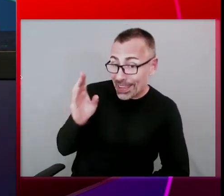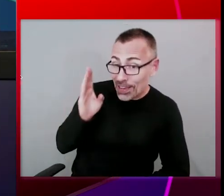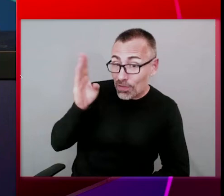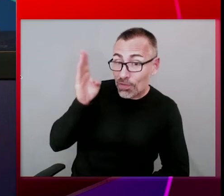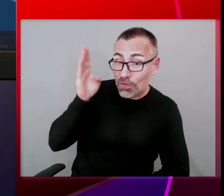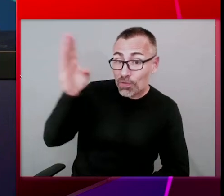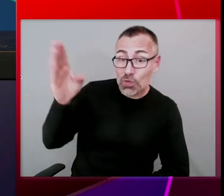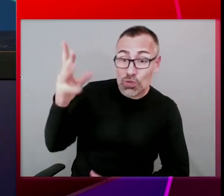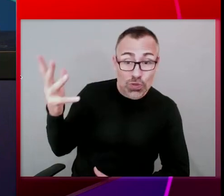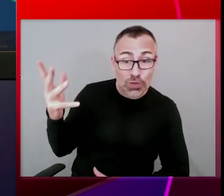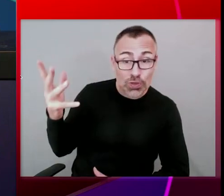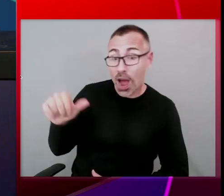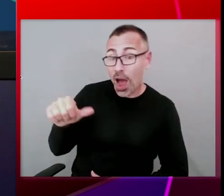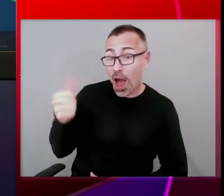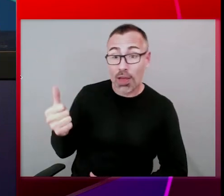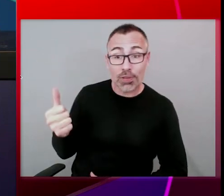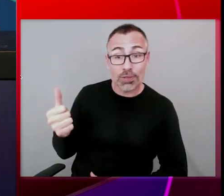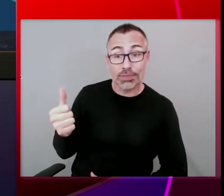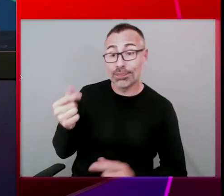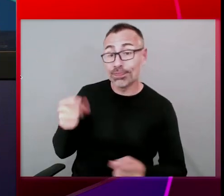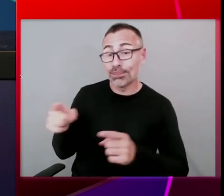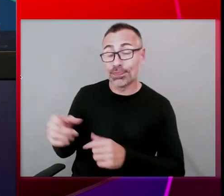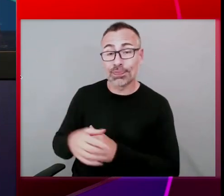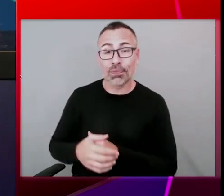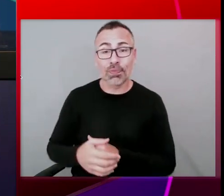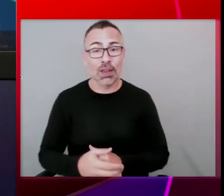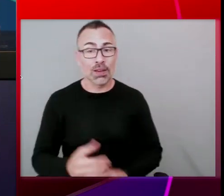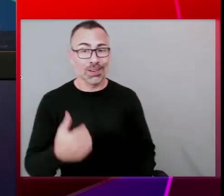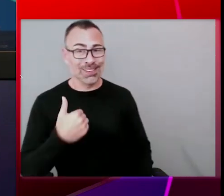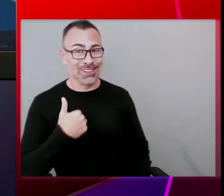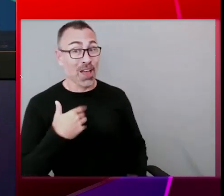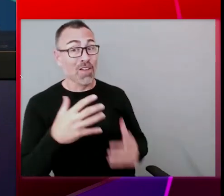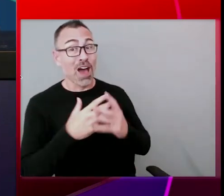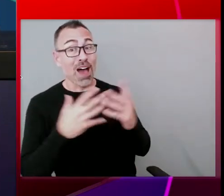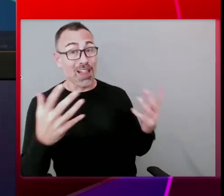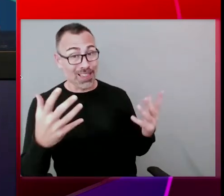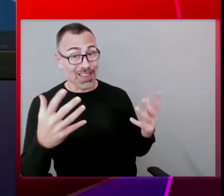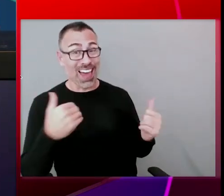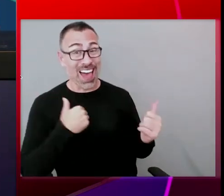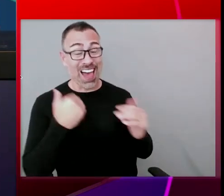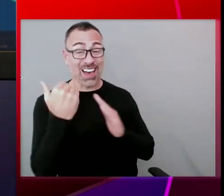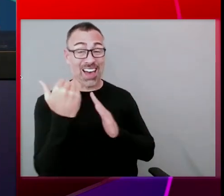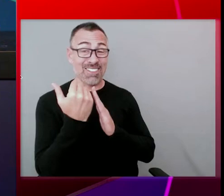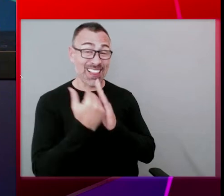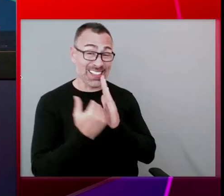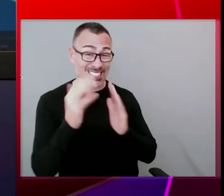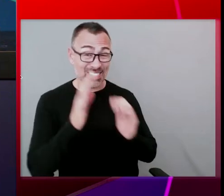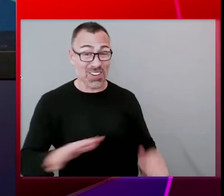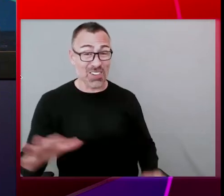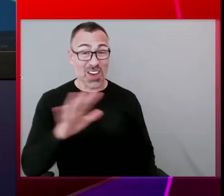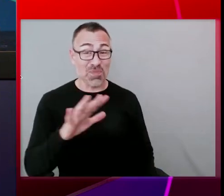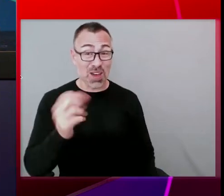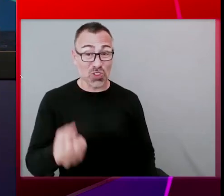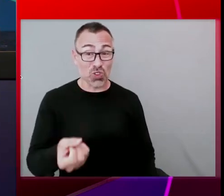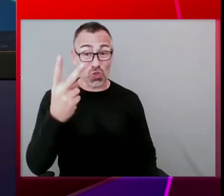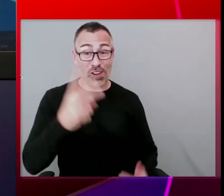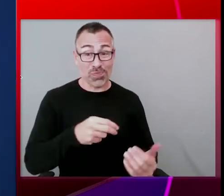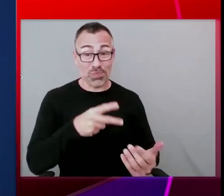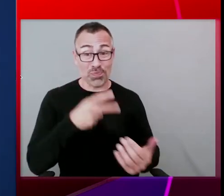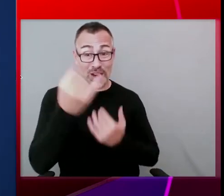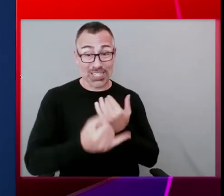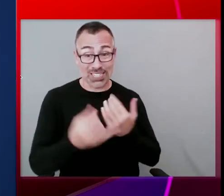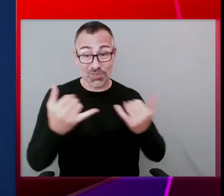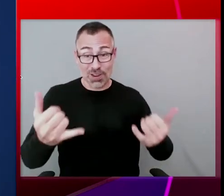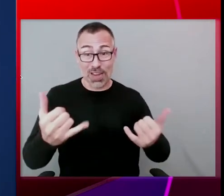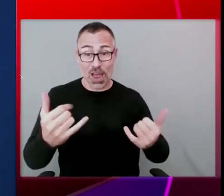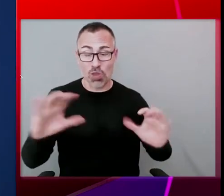planned using this thing? Oh, we've got a lot. I've got a list of about 12 projects right now that I'm looking for